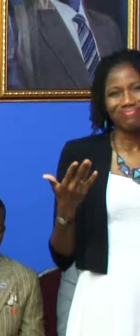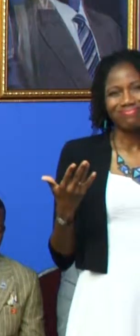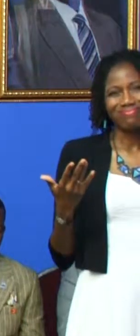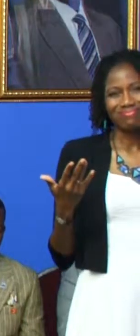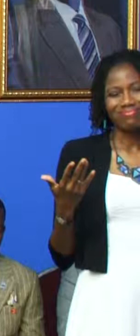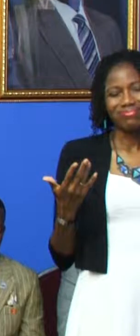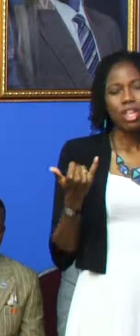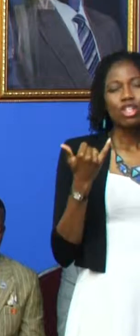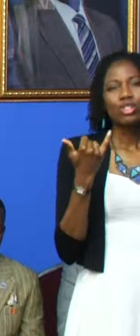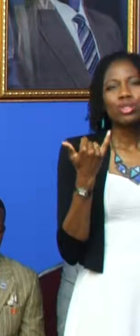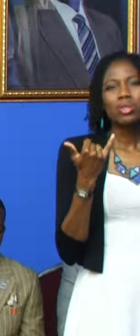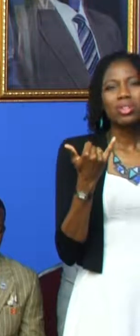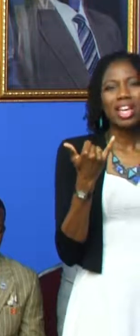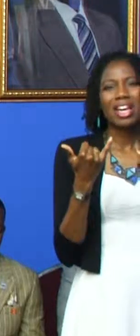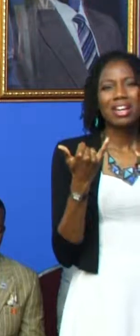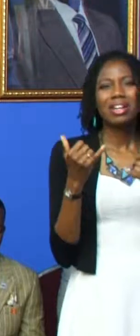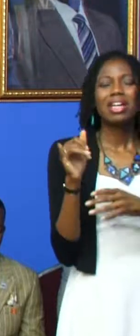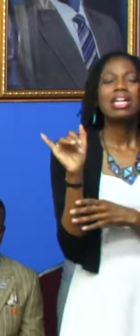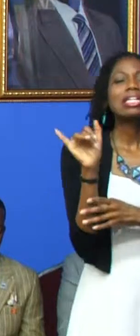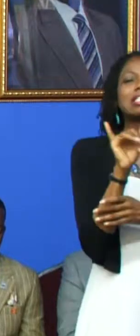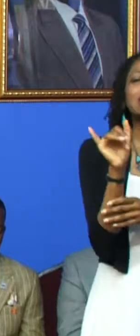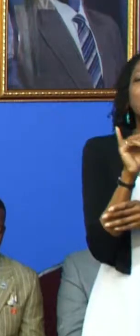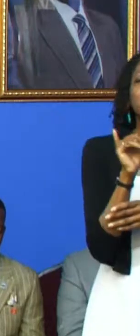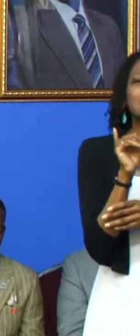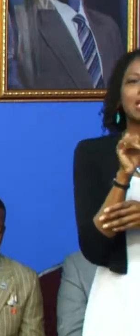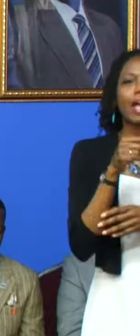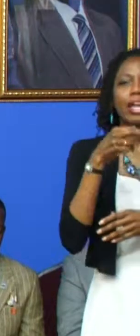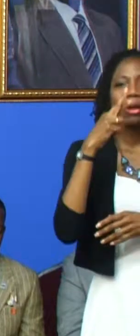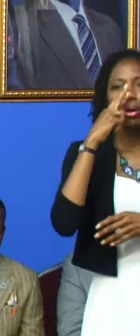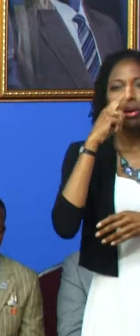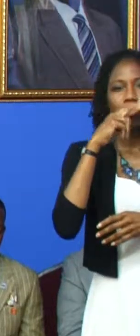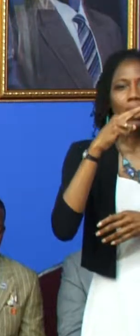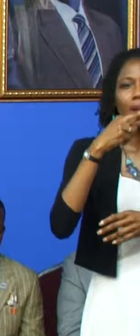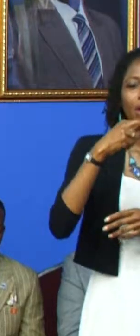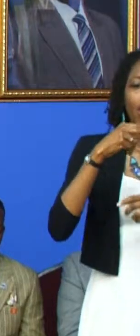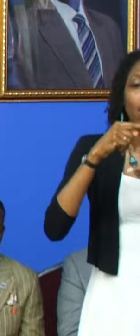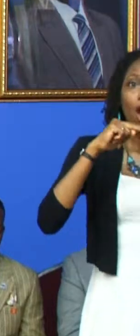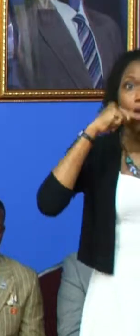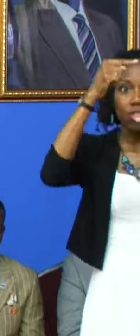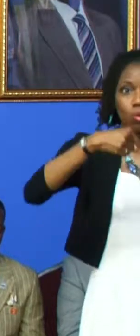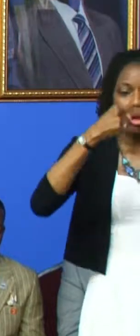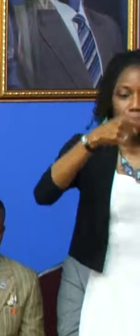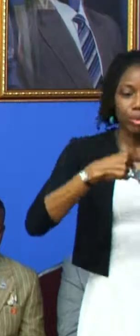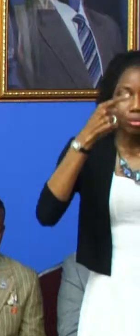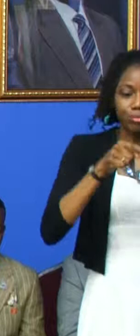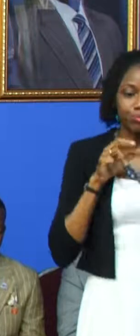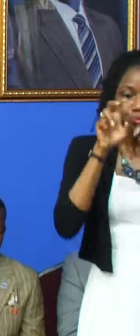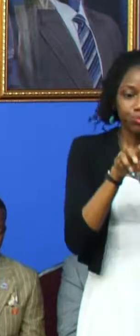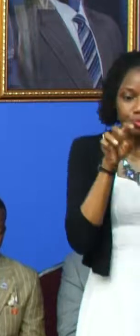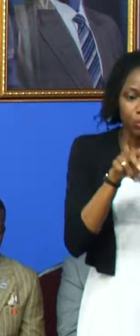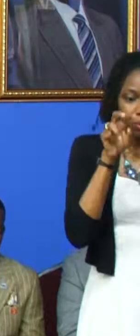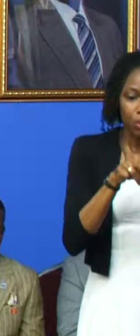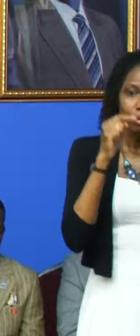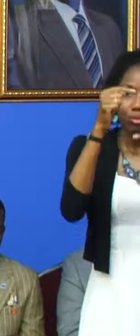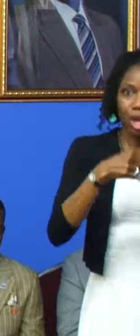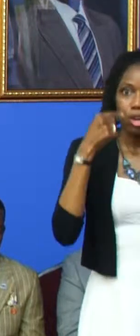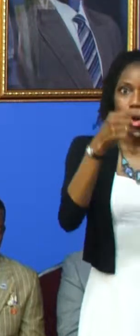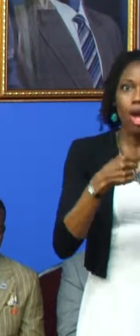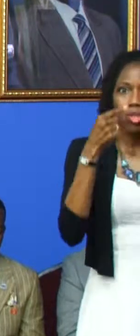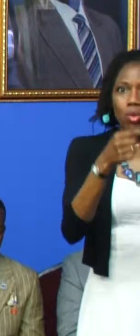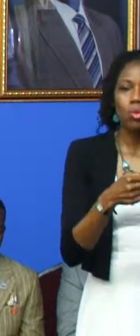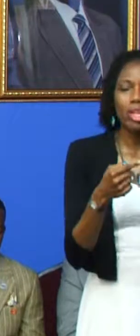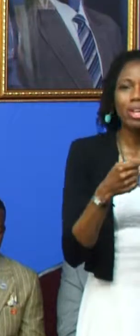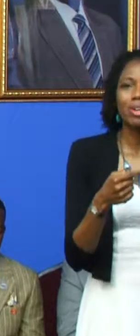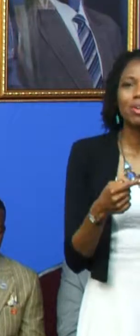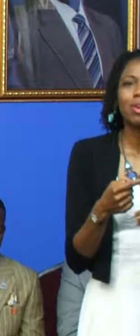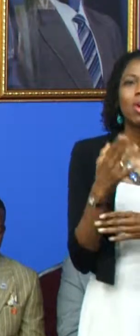They got us like hamsters just running around chasing our own tails. Because every day